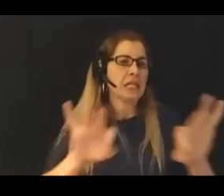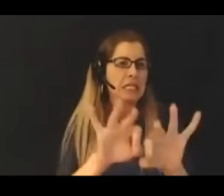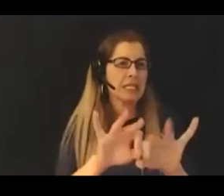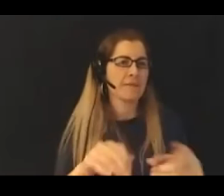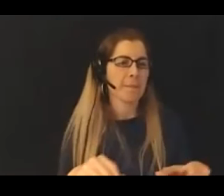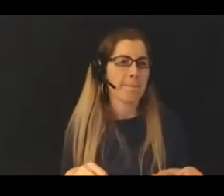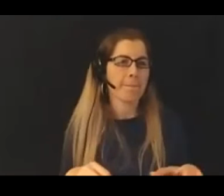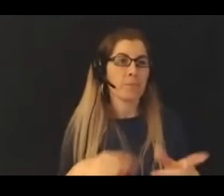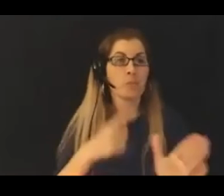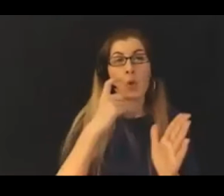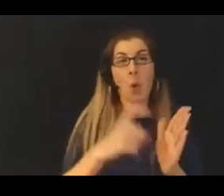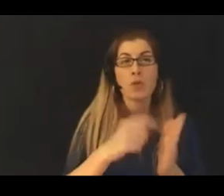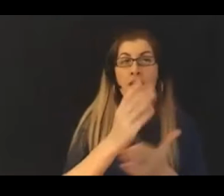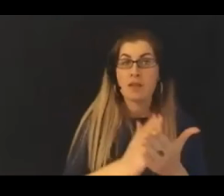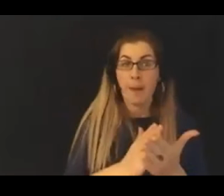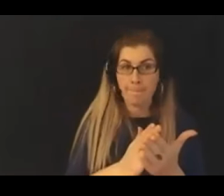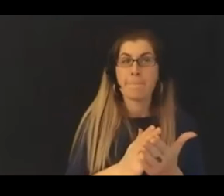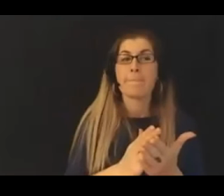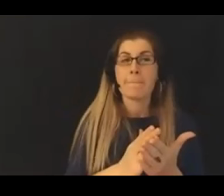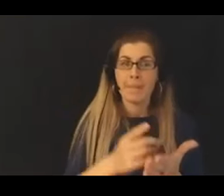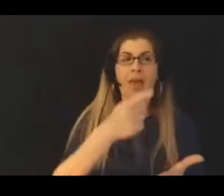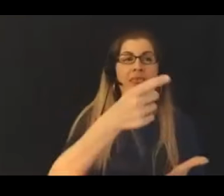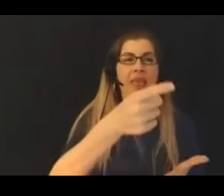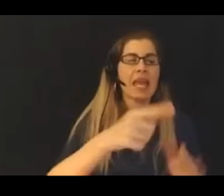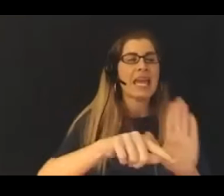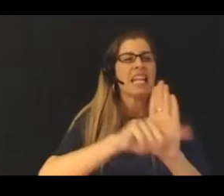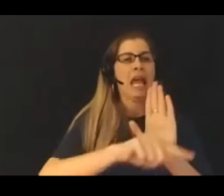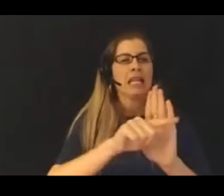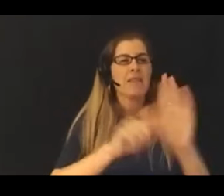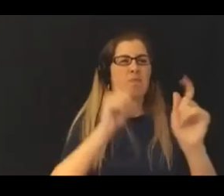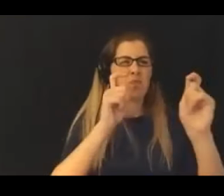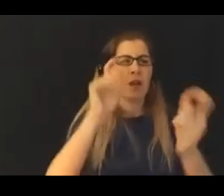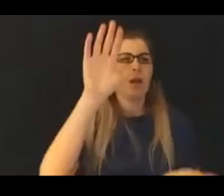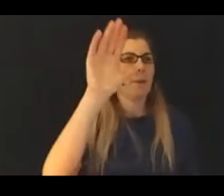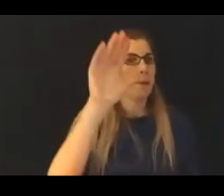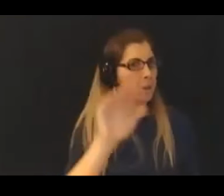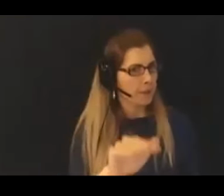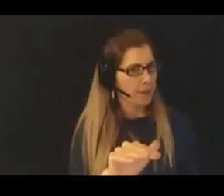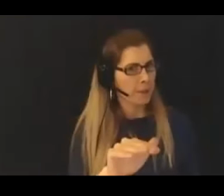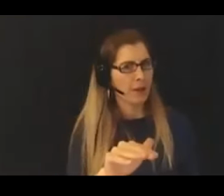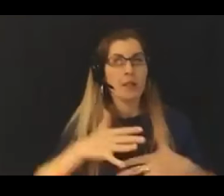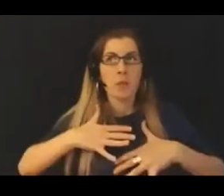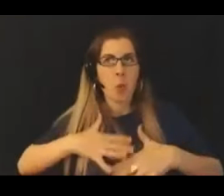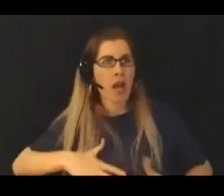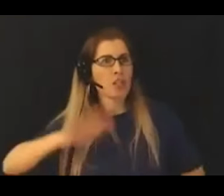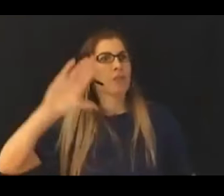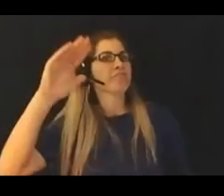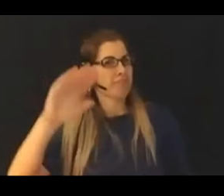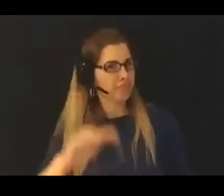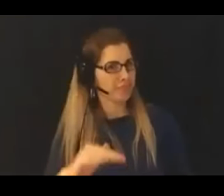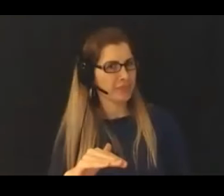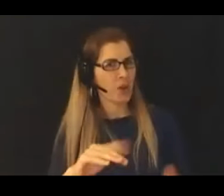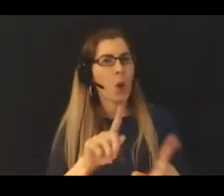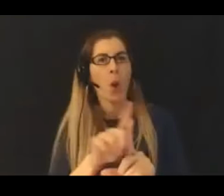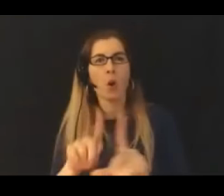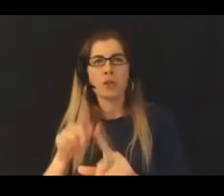that individuals showed significant decreases in negative affect. They showed significant decreases in depression. Then they showed